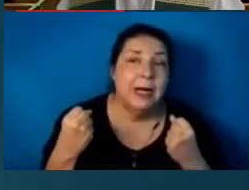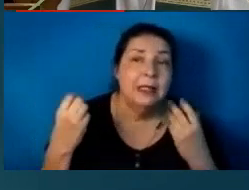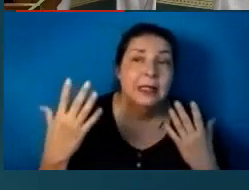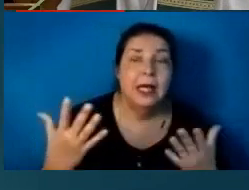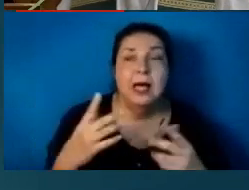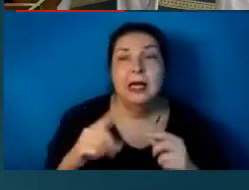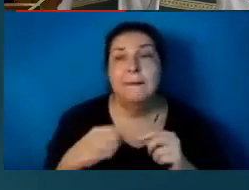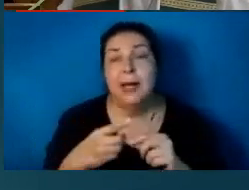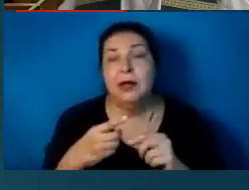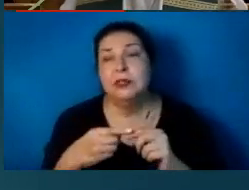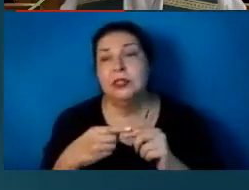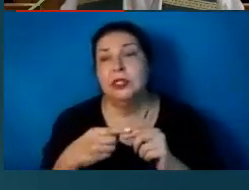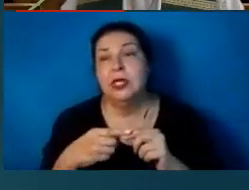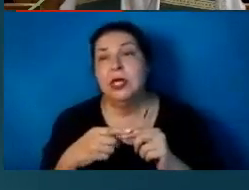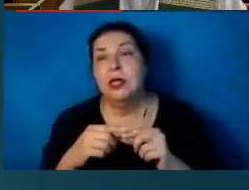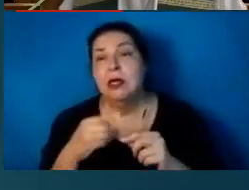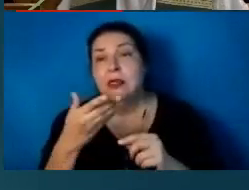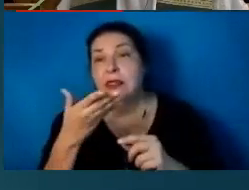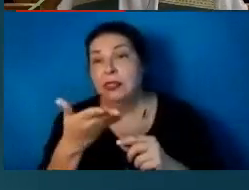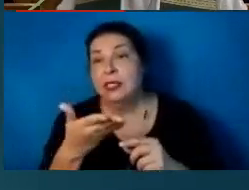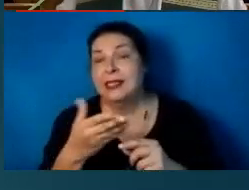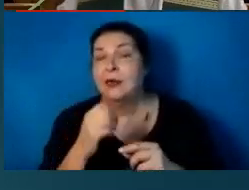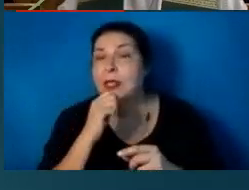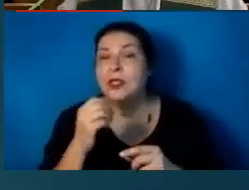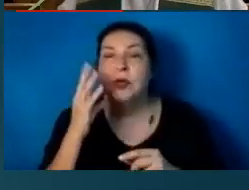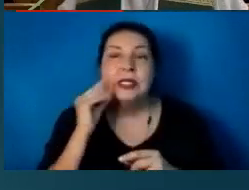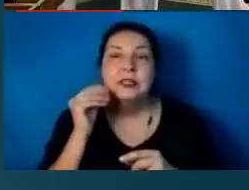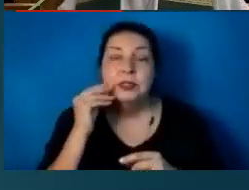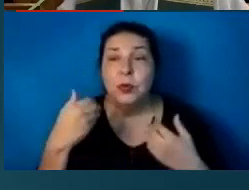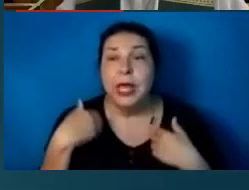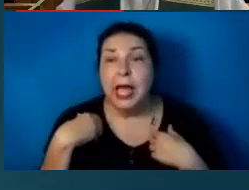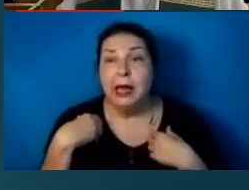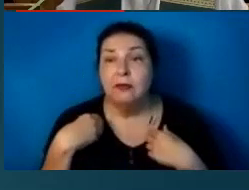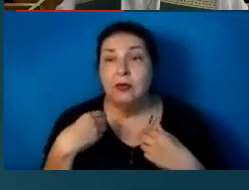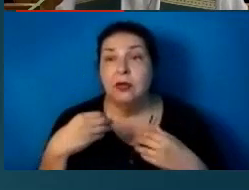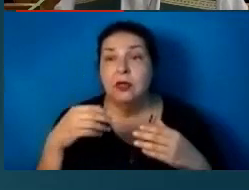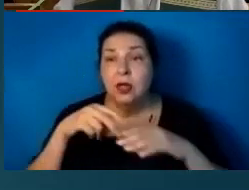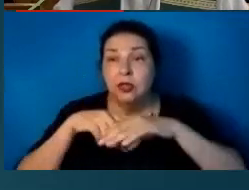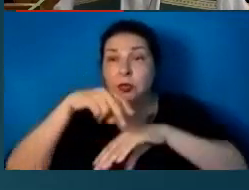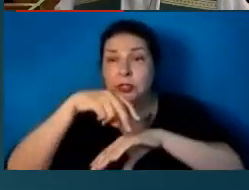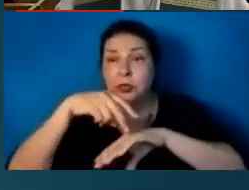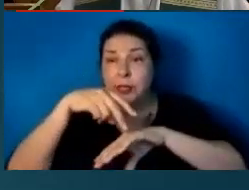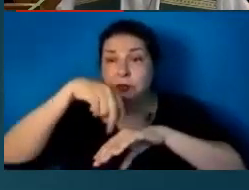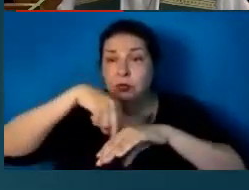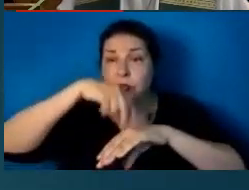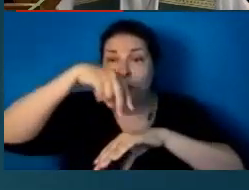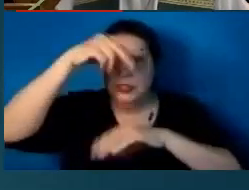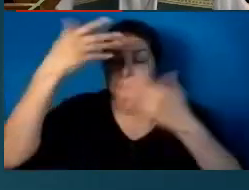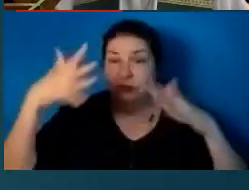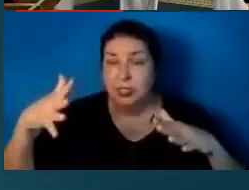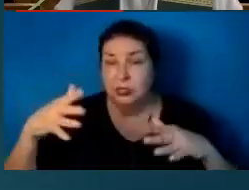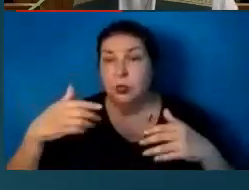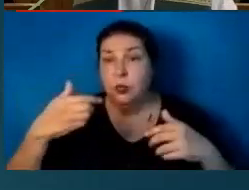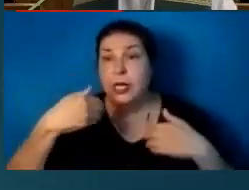yet within our experience. We have the resurrection already. We have eternal life